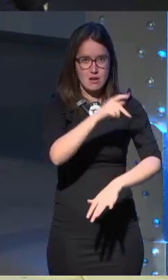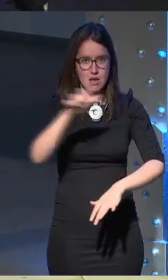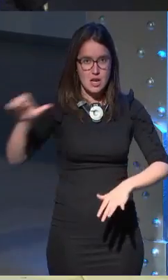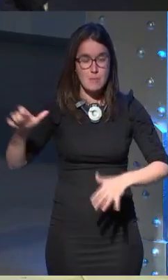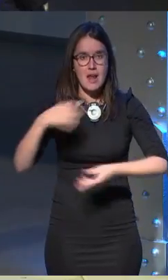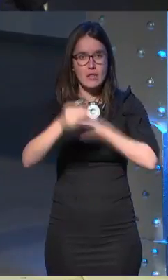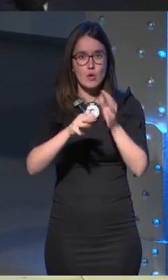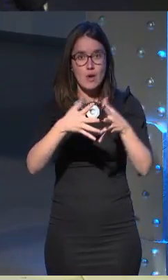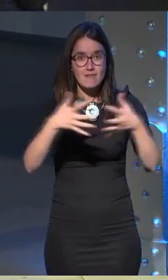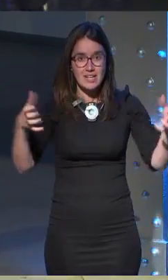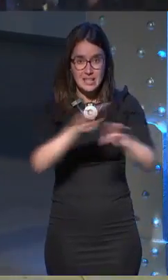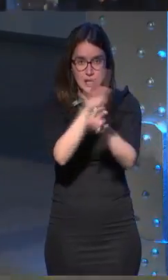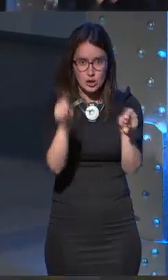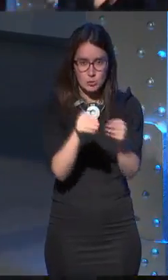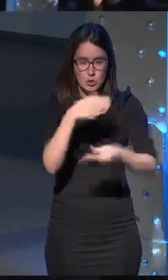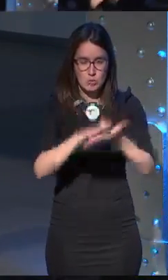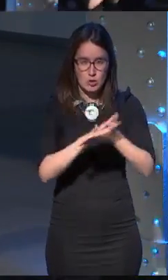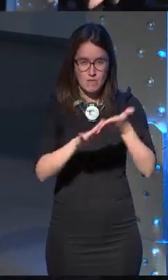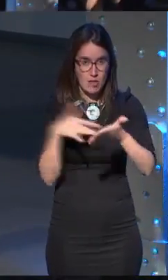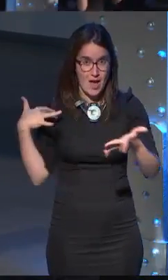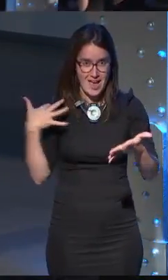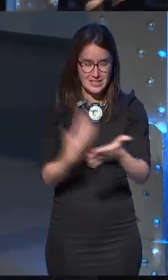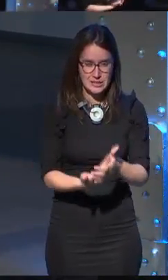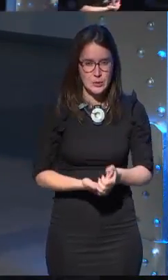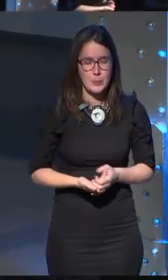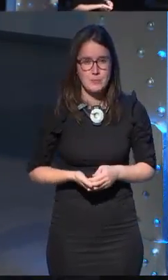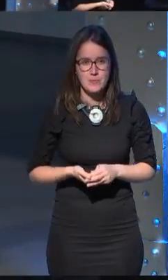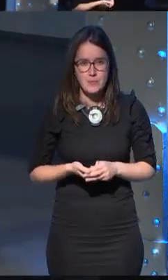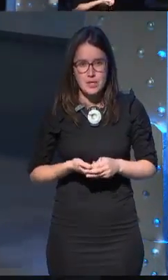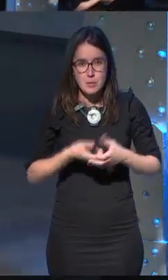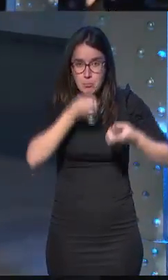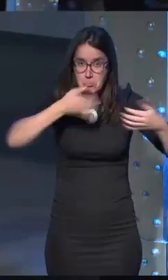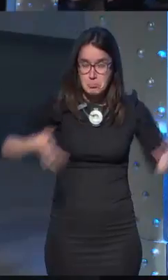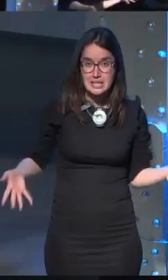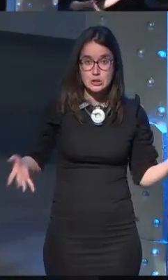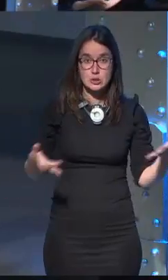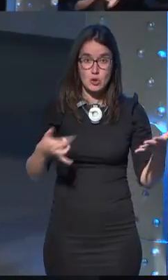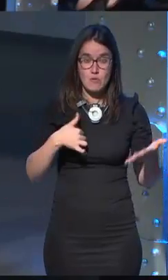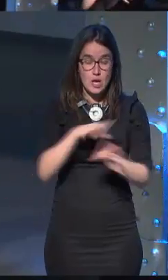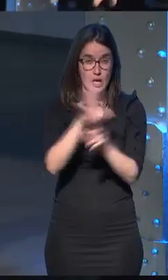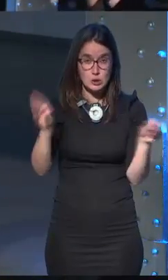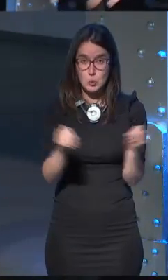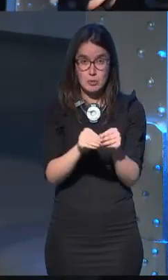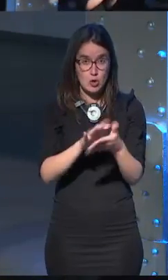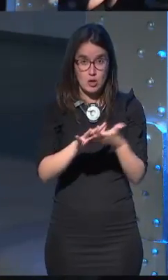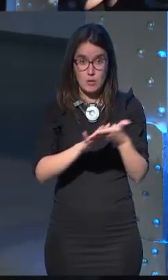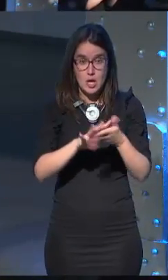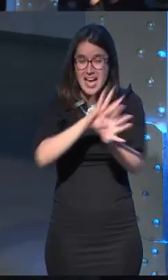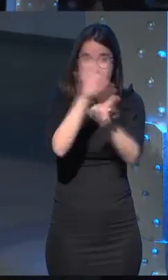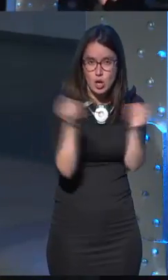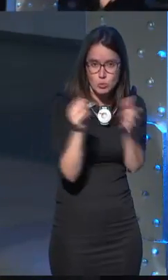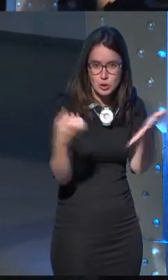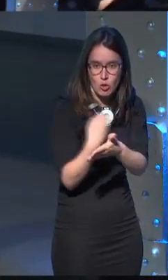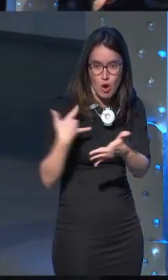time, Captain Kelly, to summarize what we've been saying. As what we discussed here tonight, but what I wanted to leave